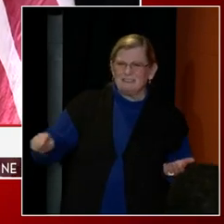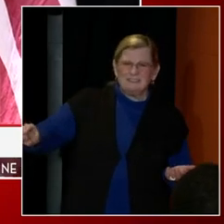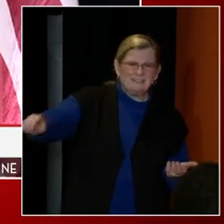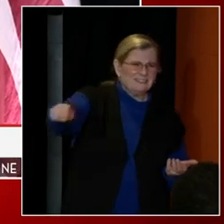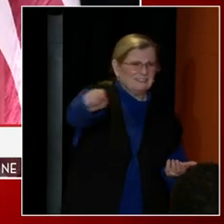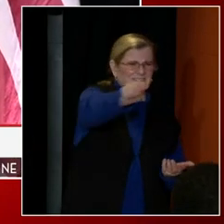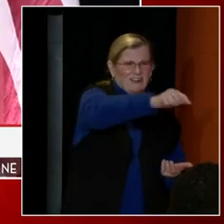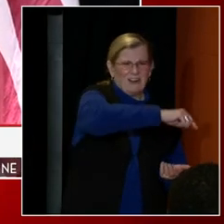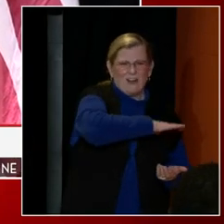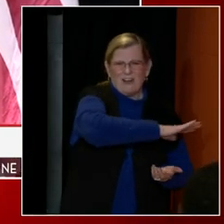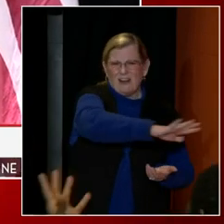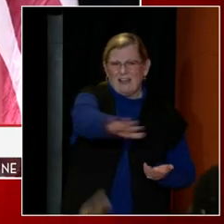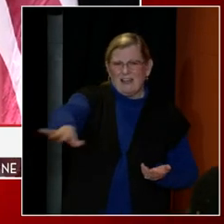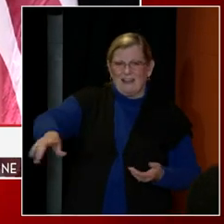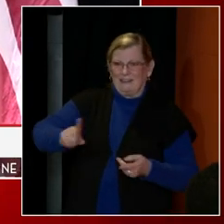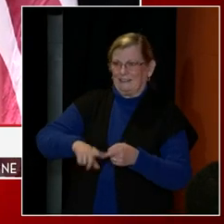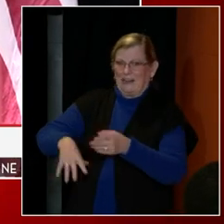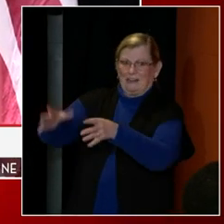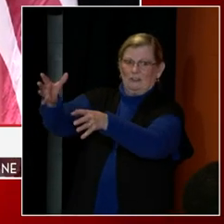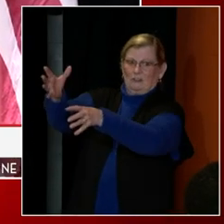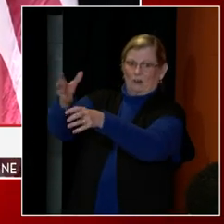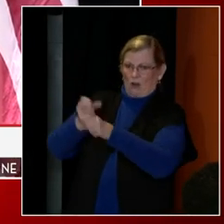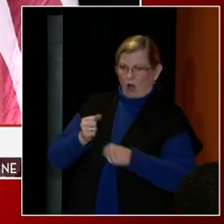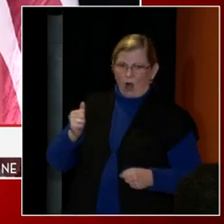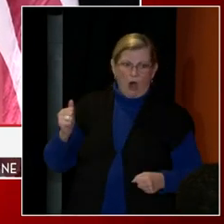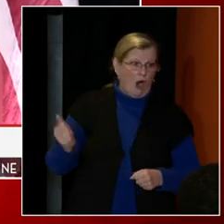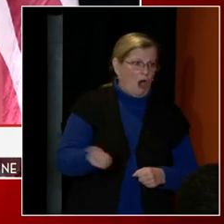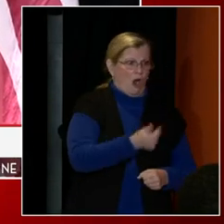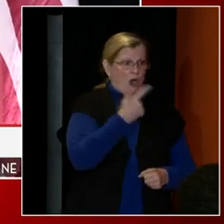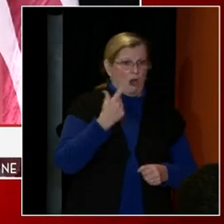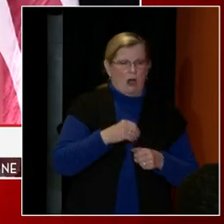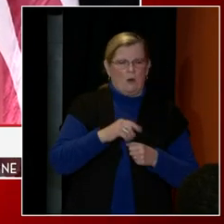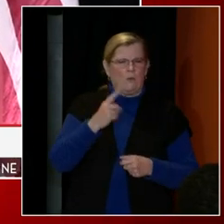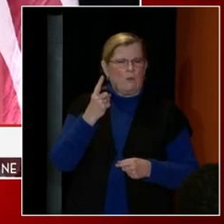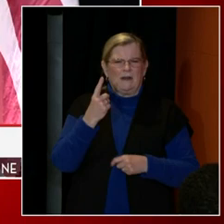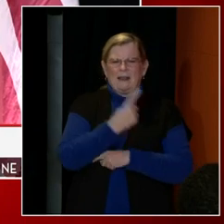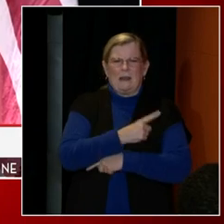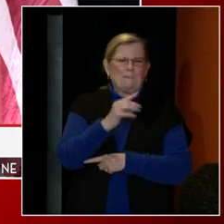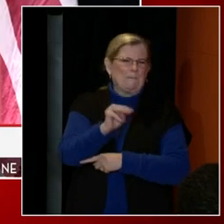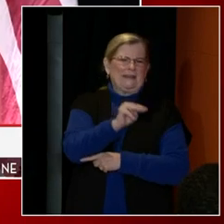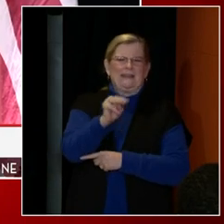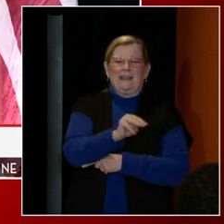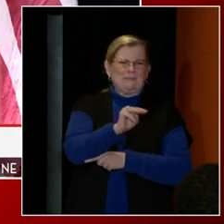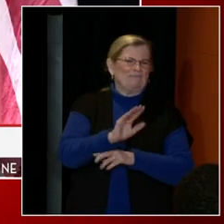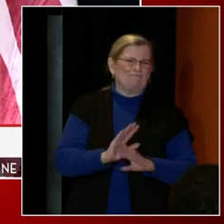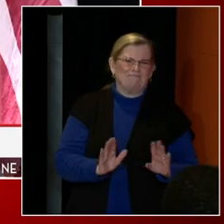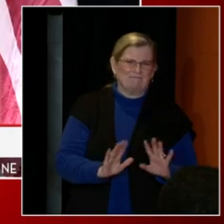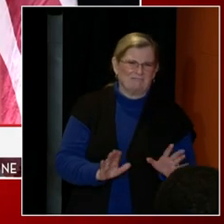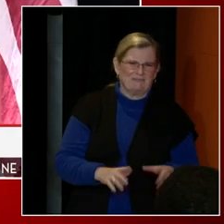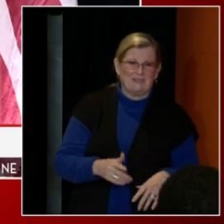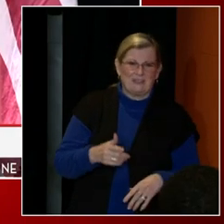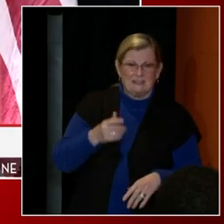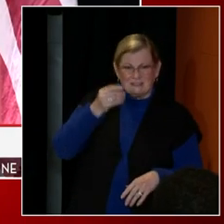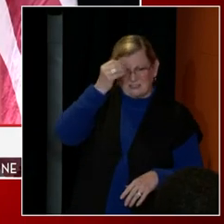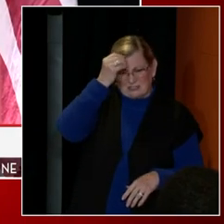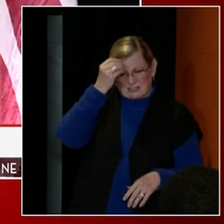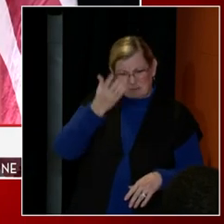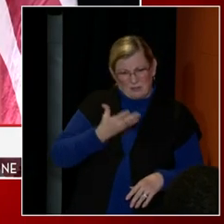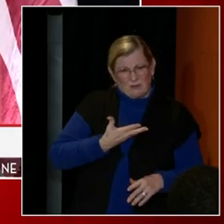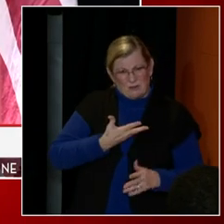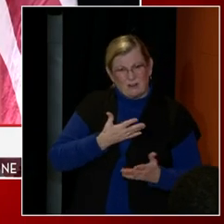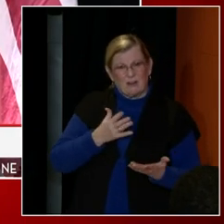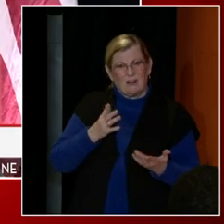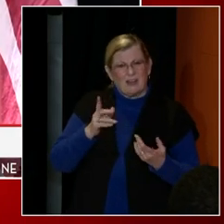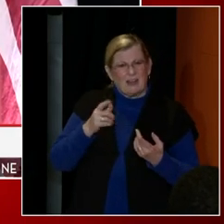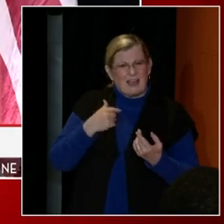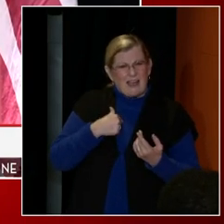on Mondays. That's just not going to happen. We have been notified, and we will not get a number for weeks.